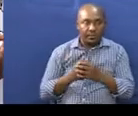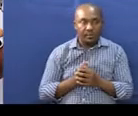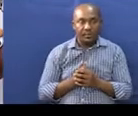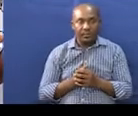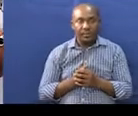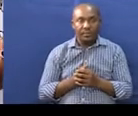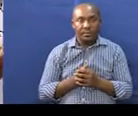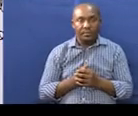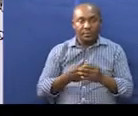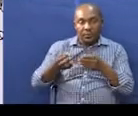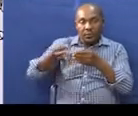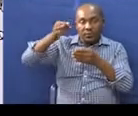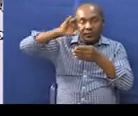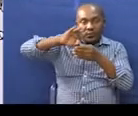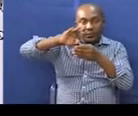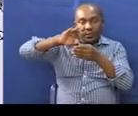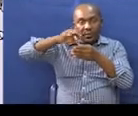and the content